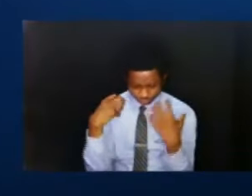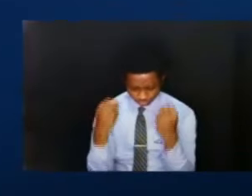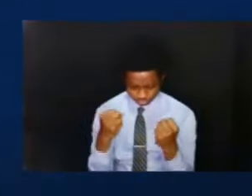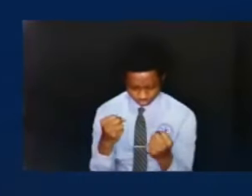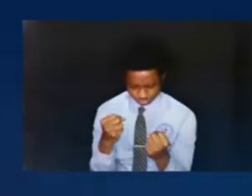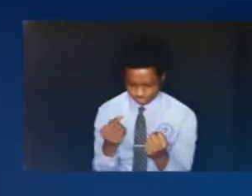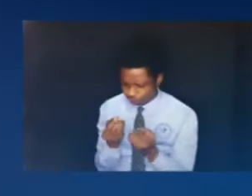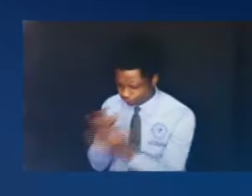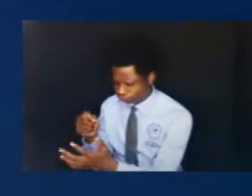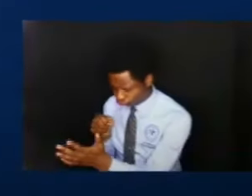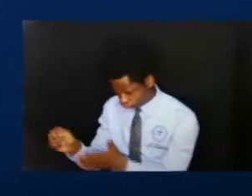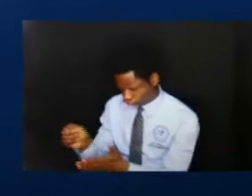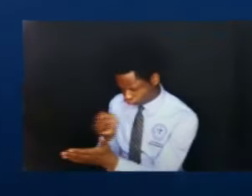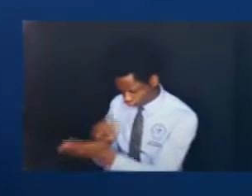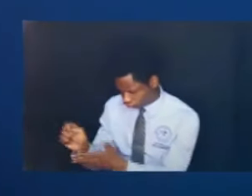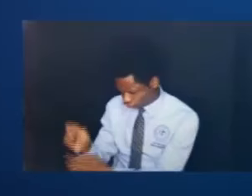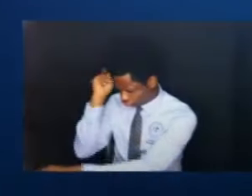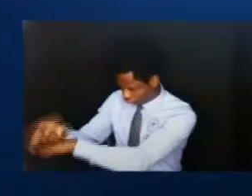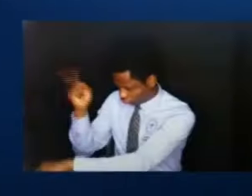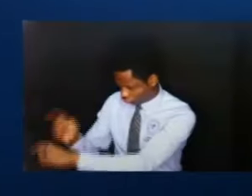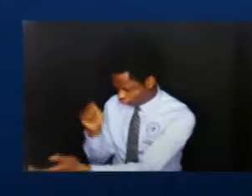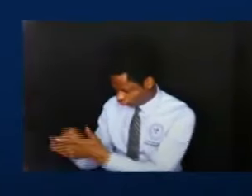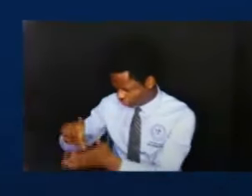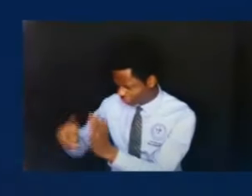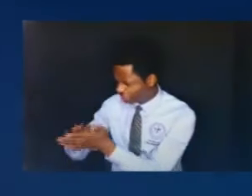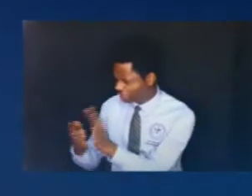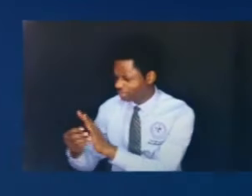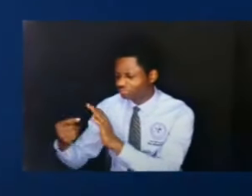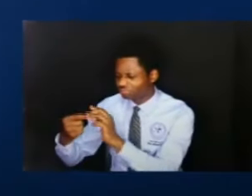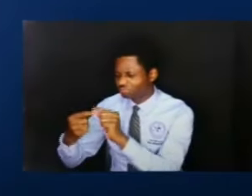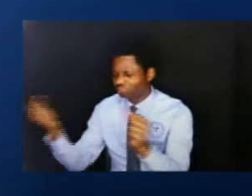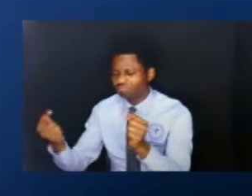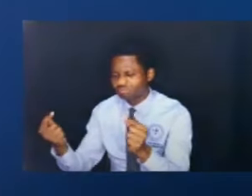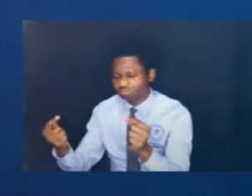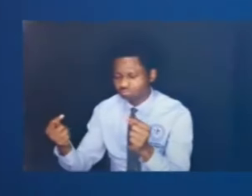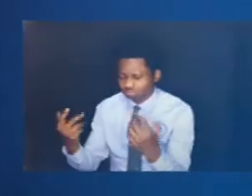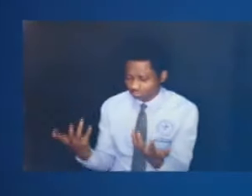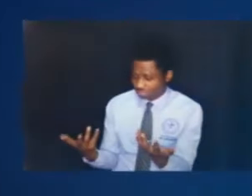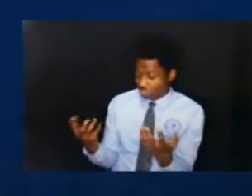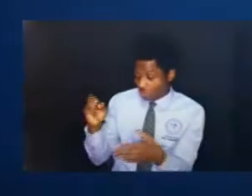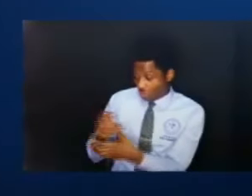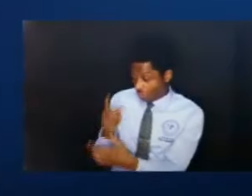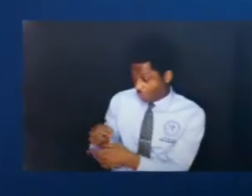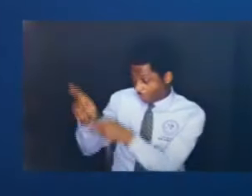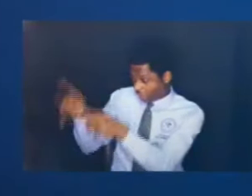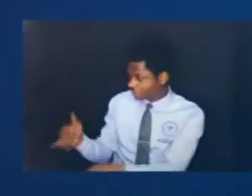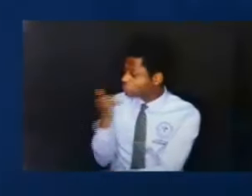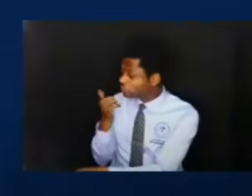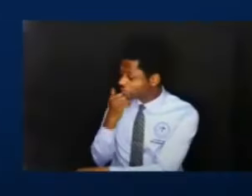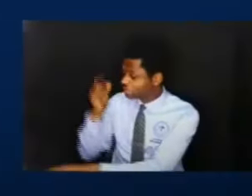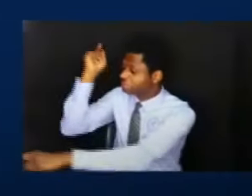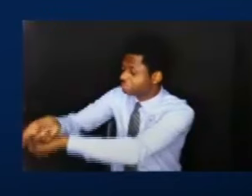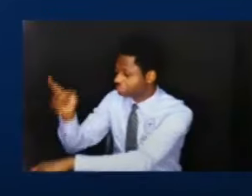you set the record straight like we have taught. Or probably because you